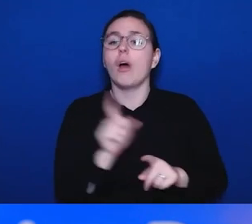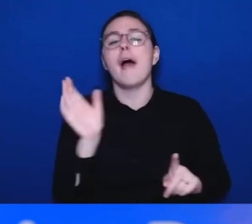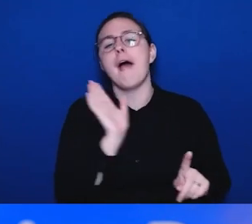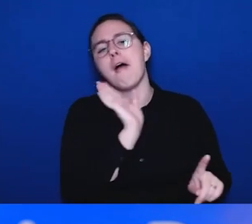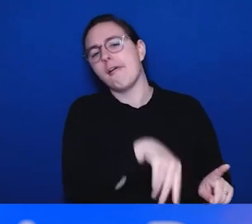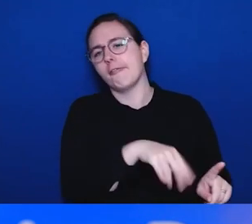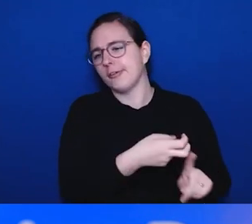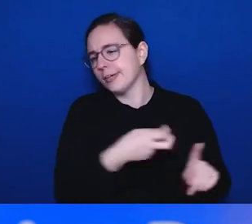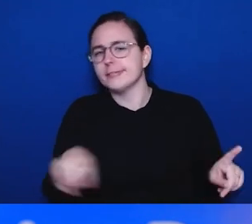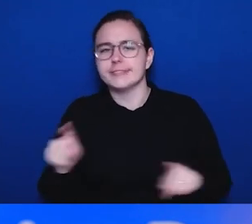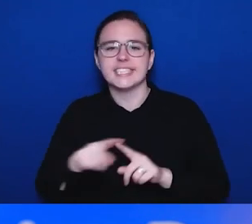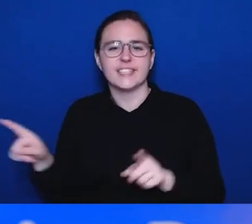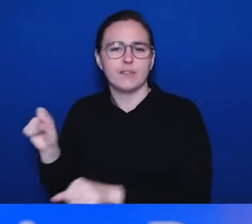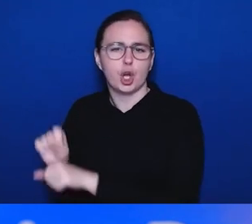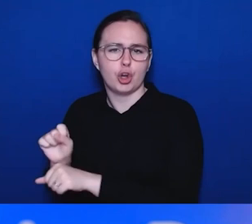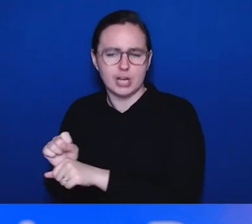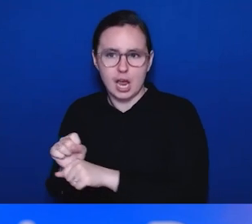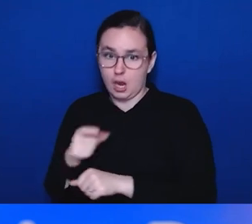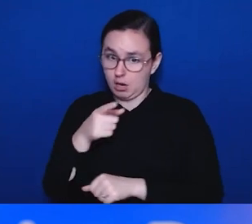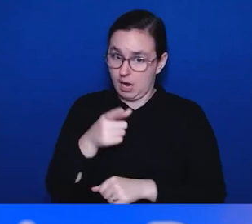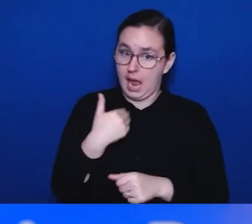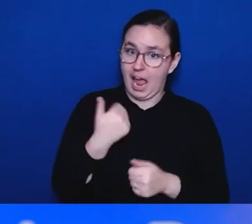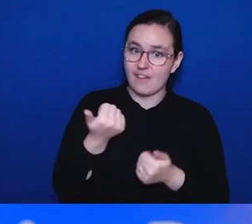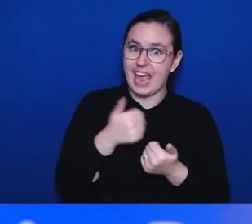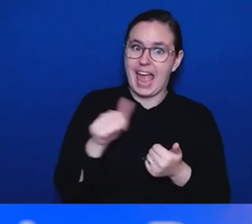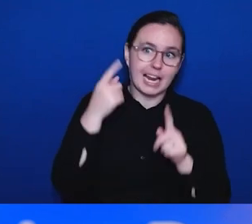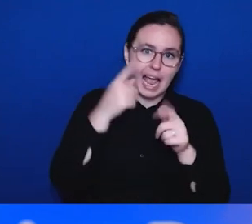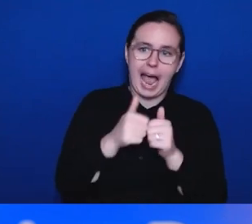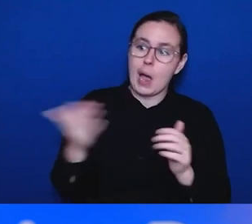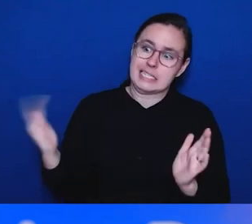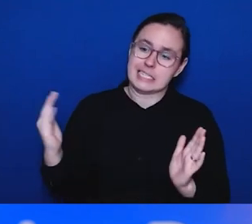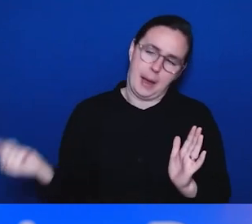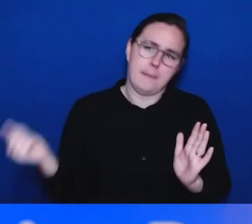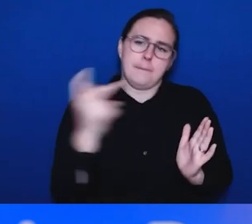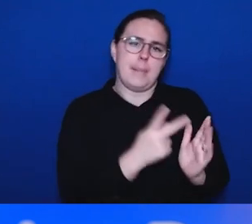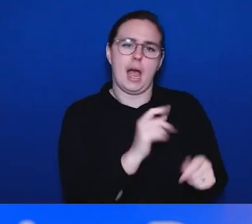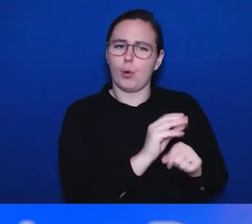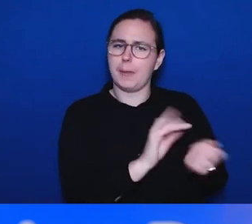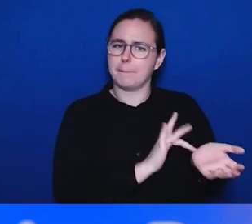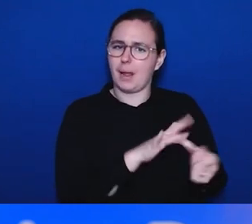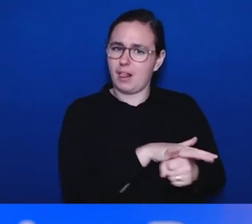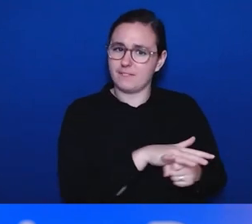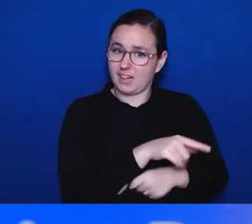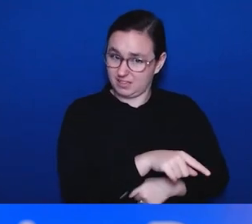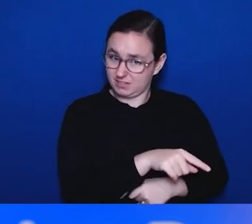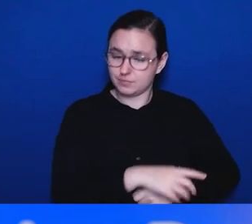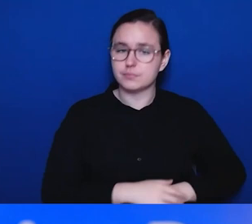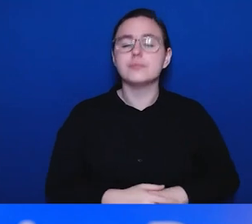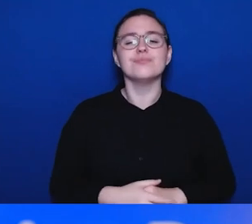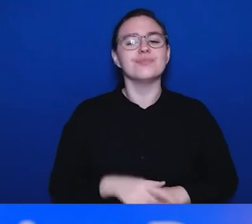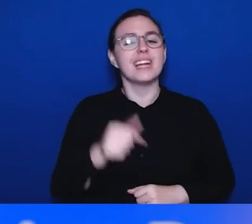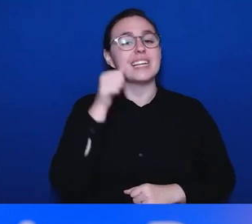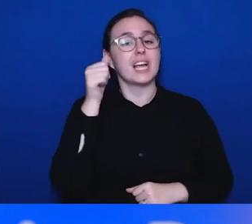they ever want to come back into this profession, will there be any assessment program from them for them as well? Yes, yesterday